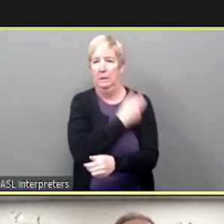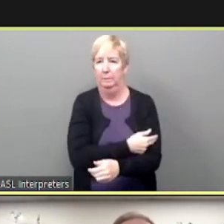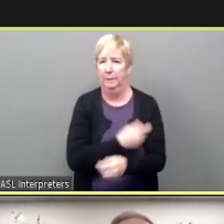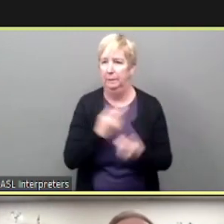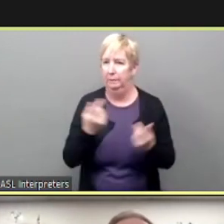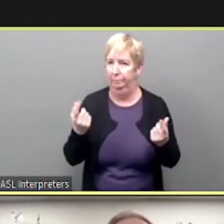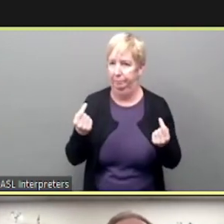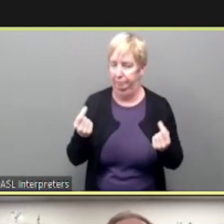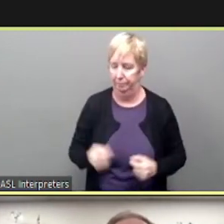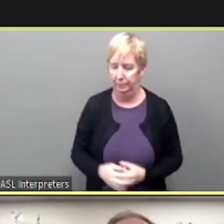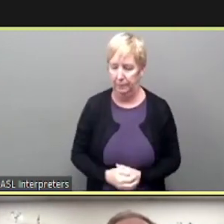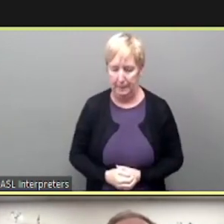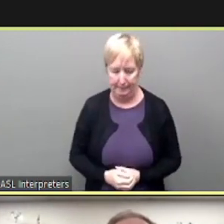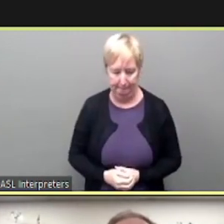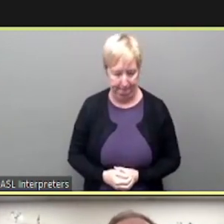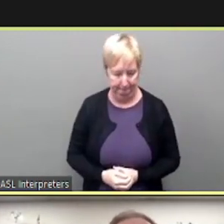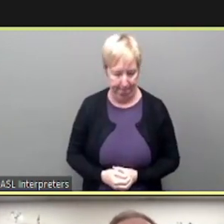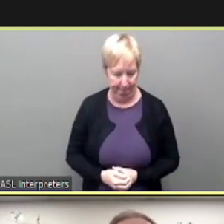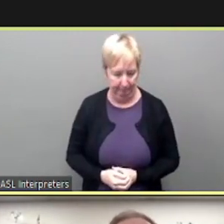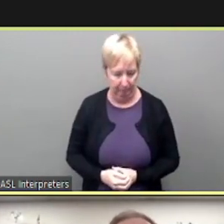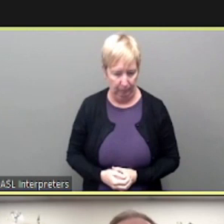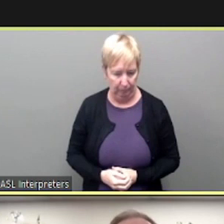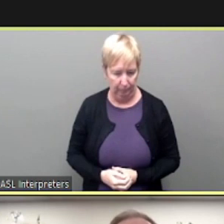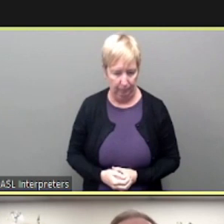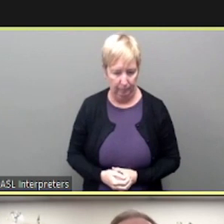FEMA is the